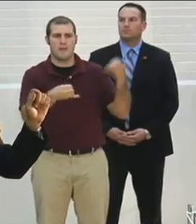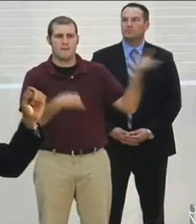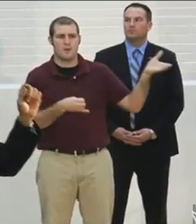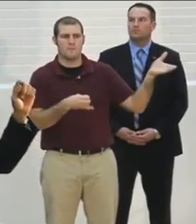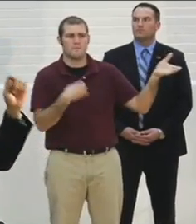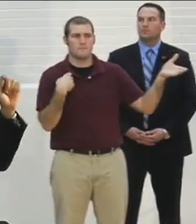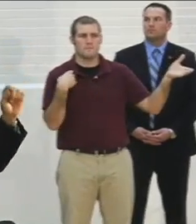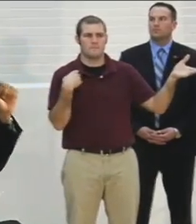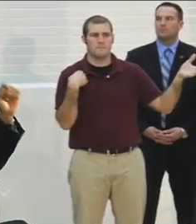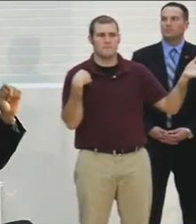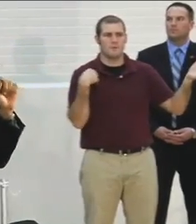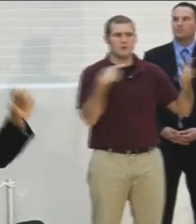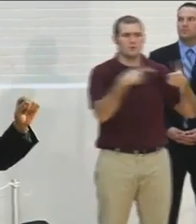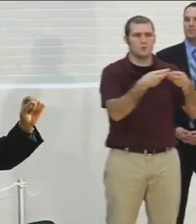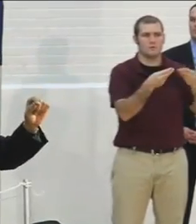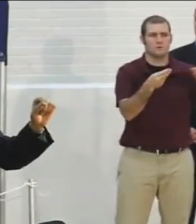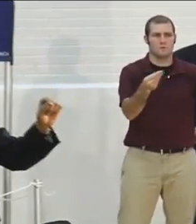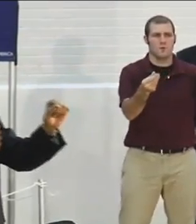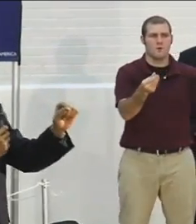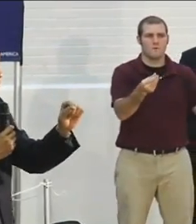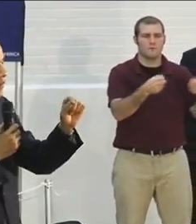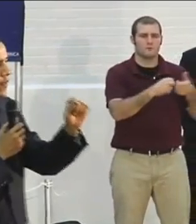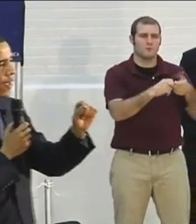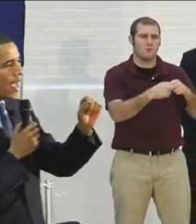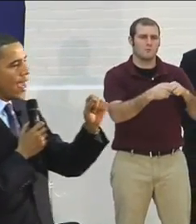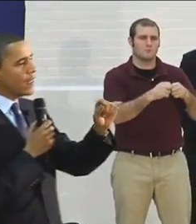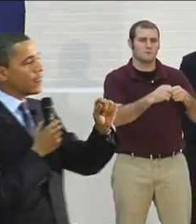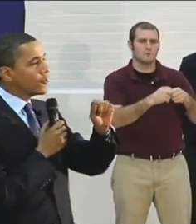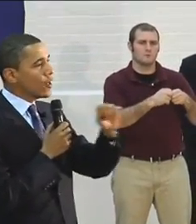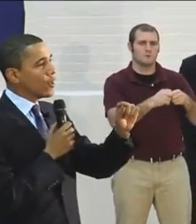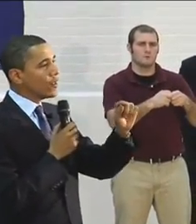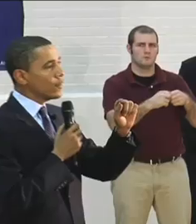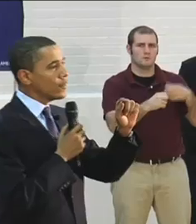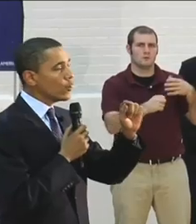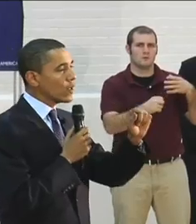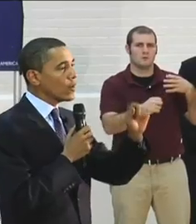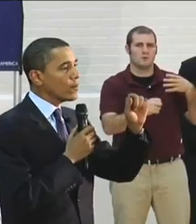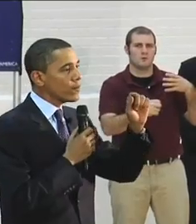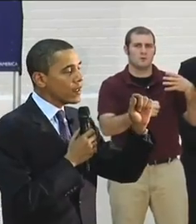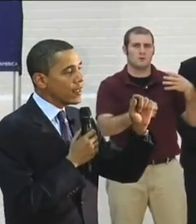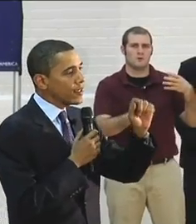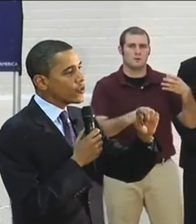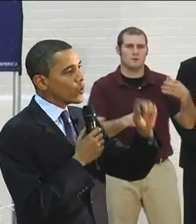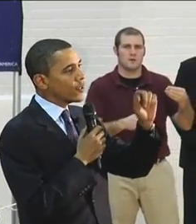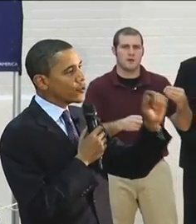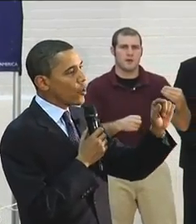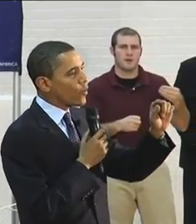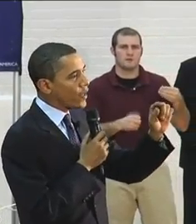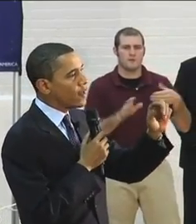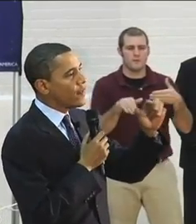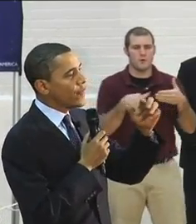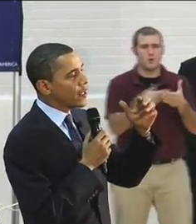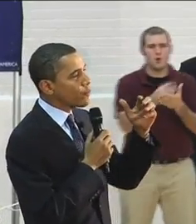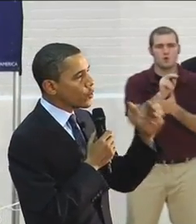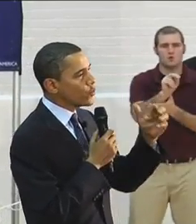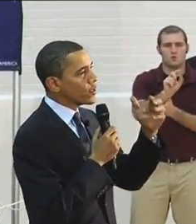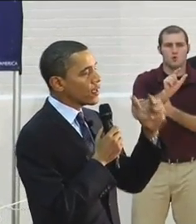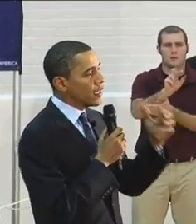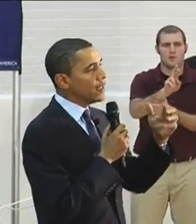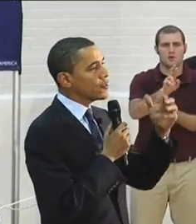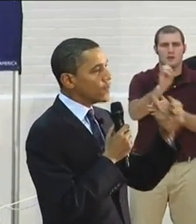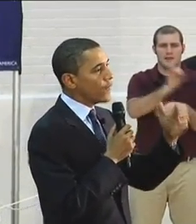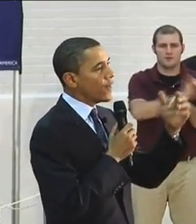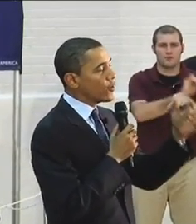we solve those problems, and until nuclear industry can show that they can